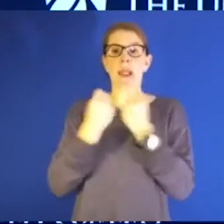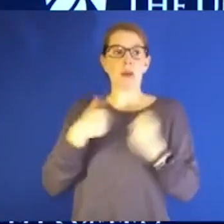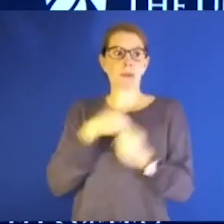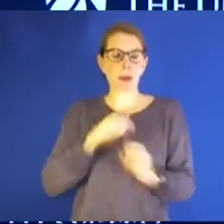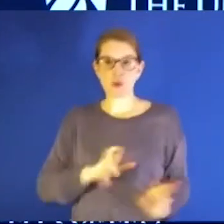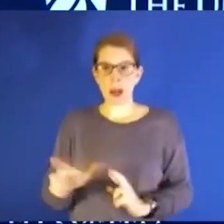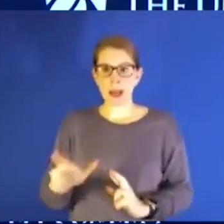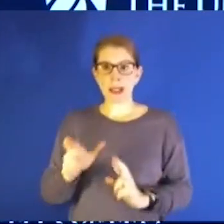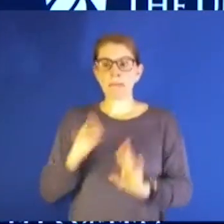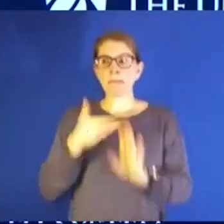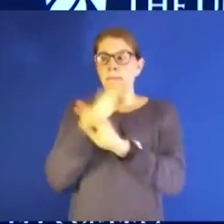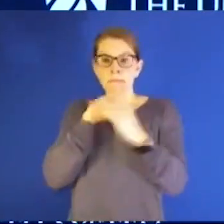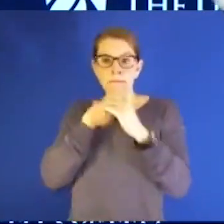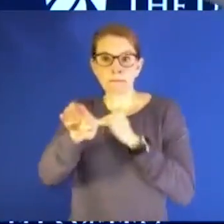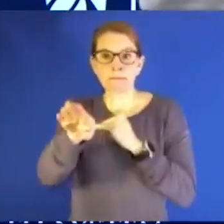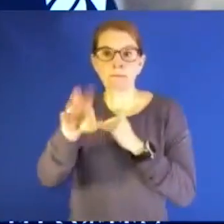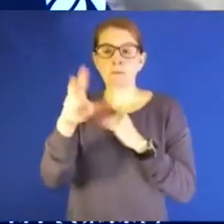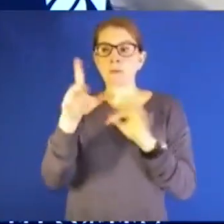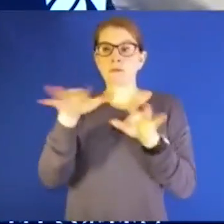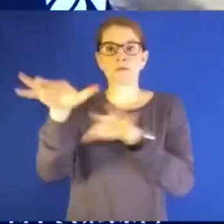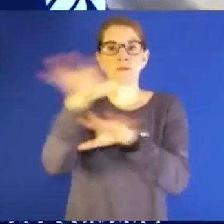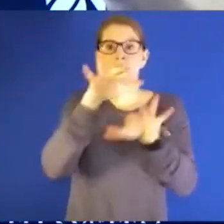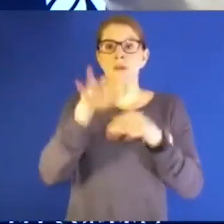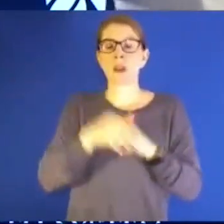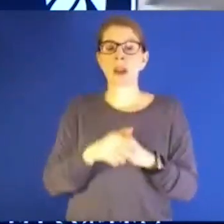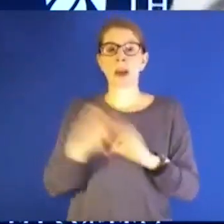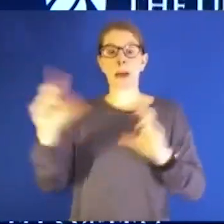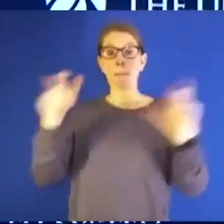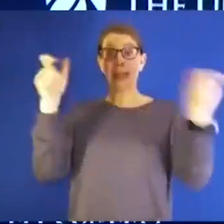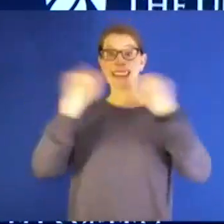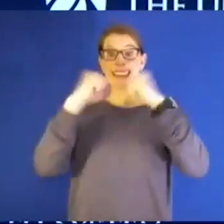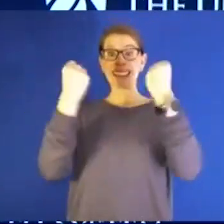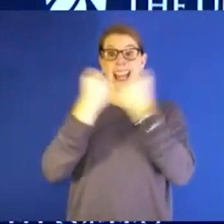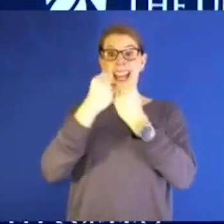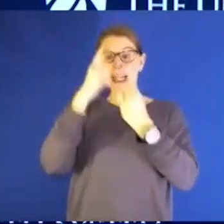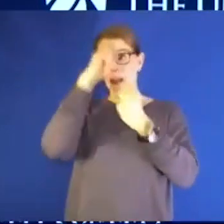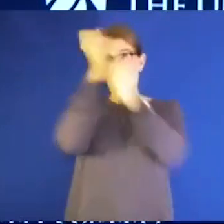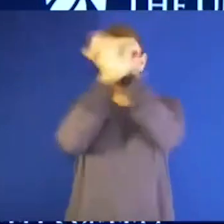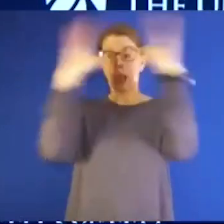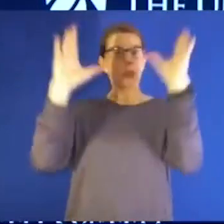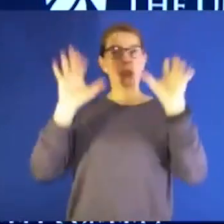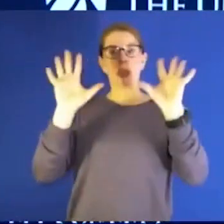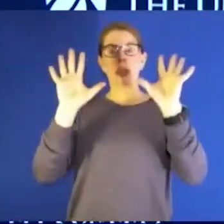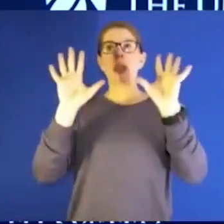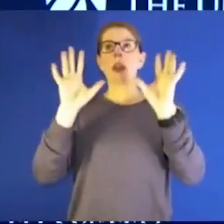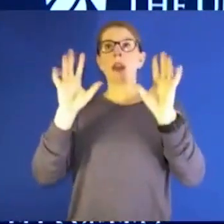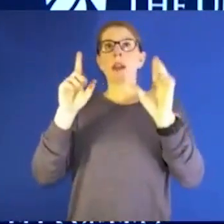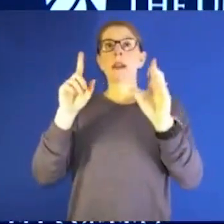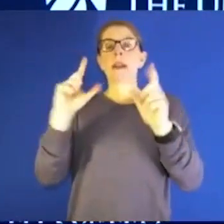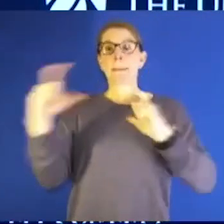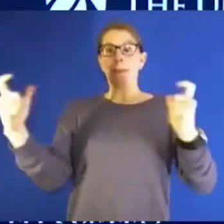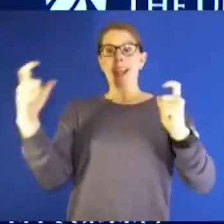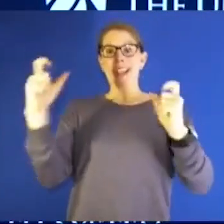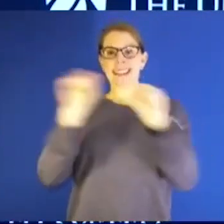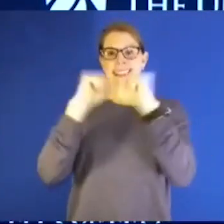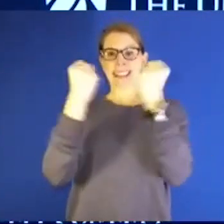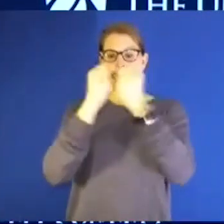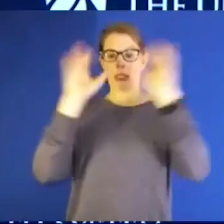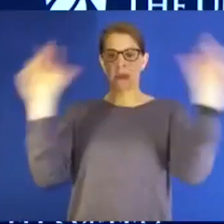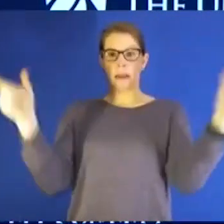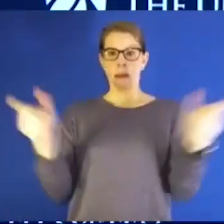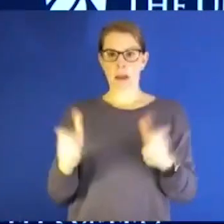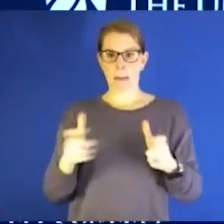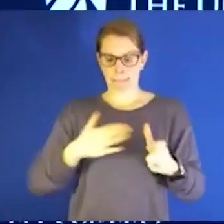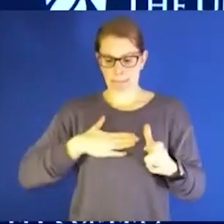that we think about ourselves not as a big society, but in that big society, how is my health and how is the health around the